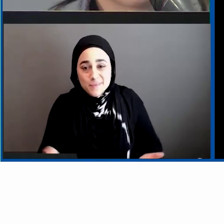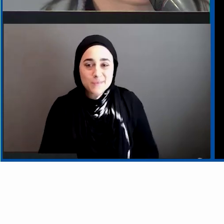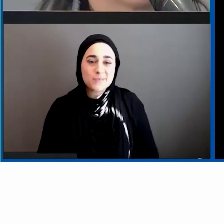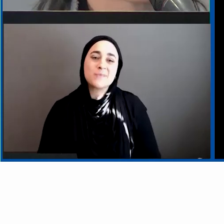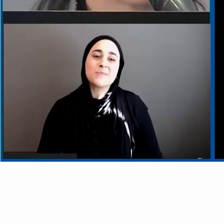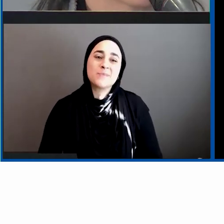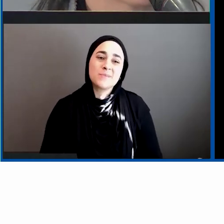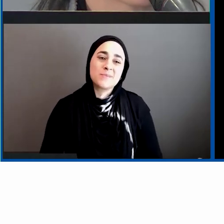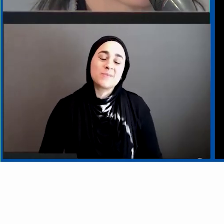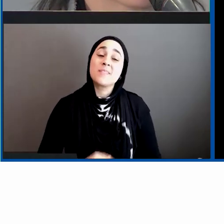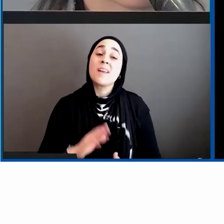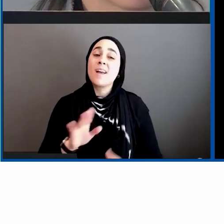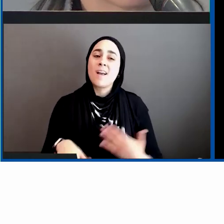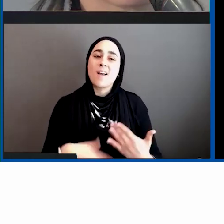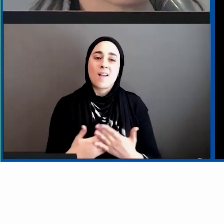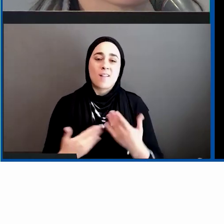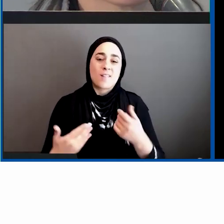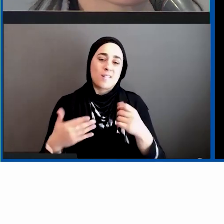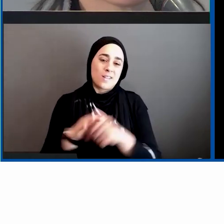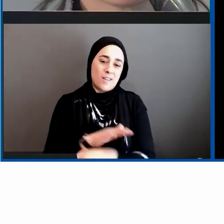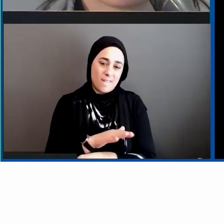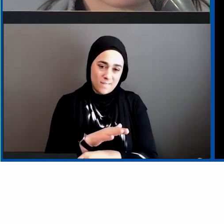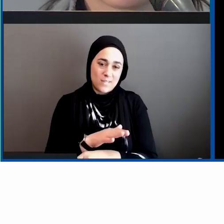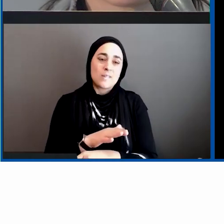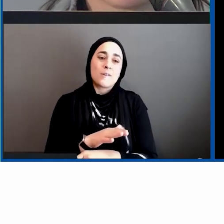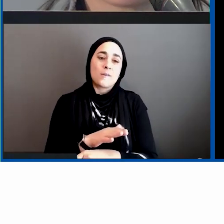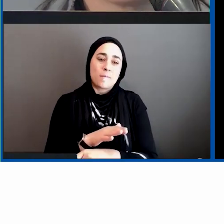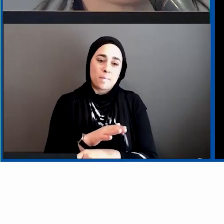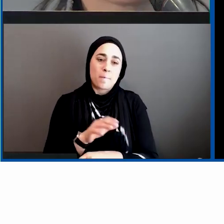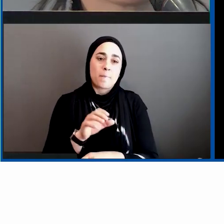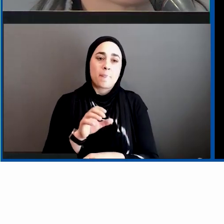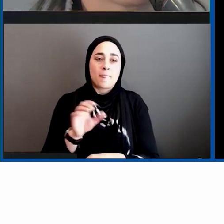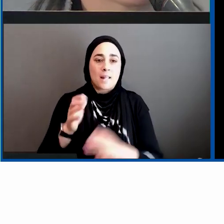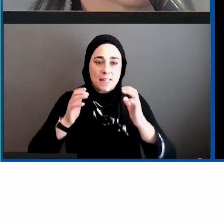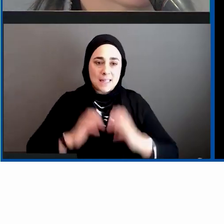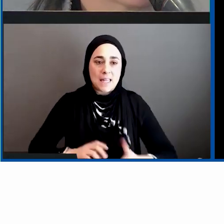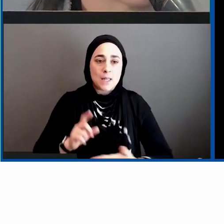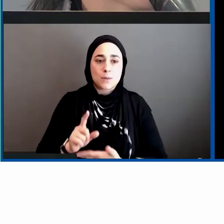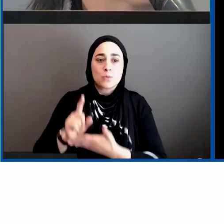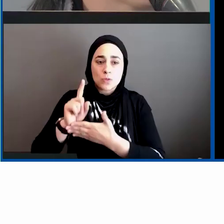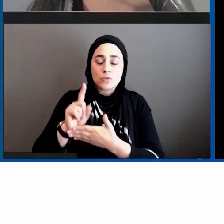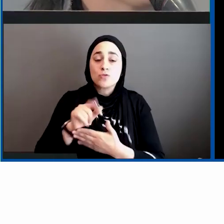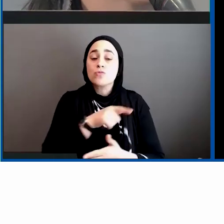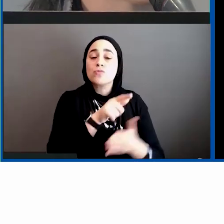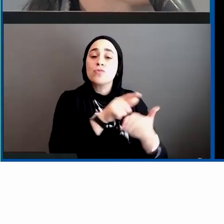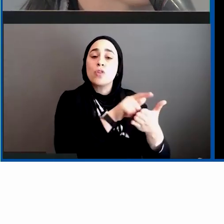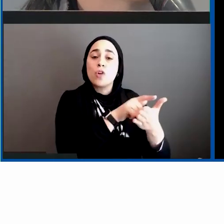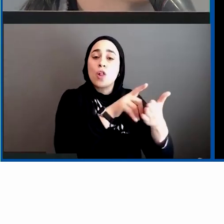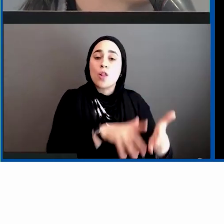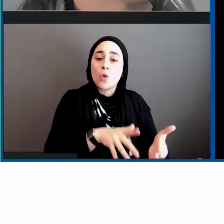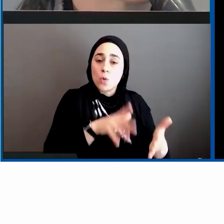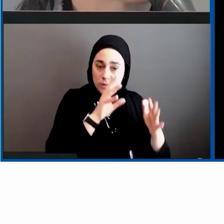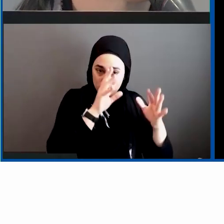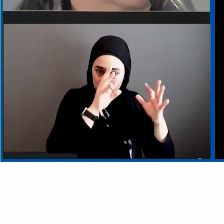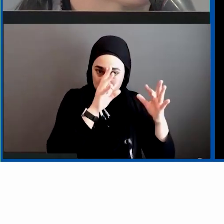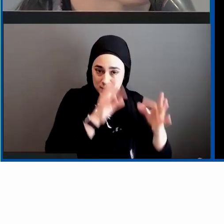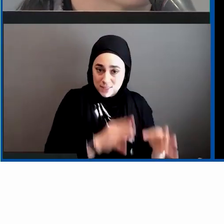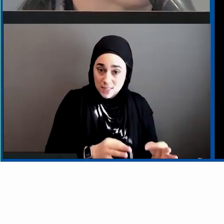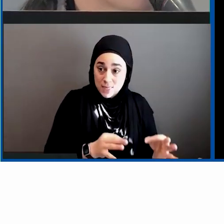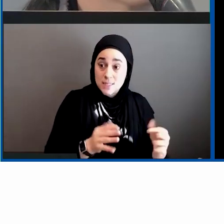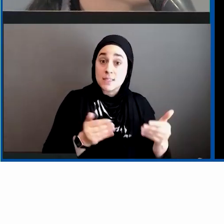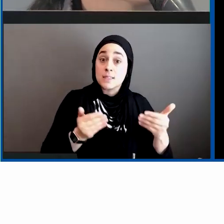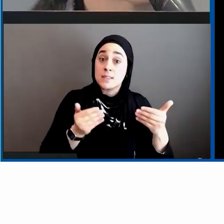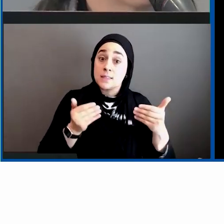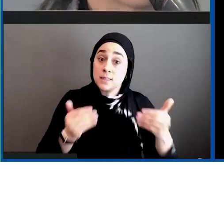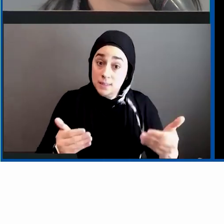And it's all covered under solicitor-client privilege. And then that lawyer is the decision maker on whether it's going to become a client